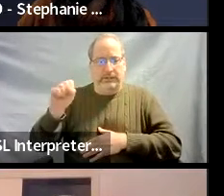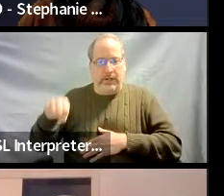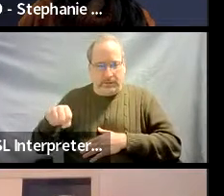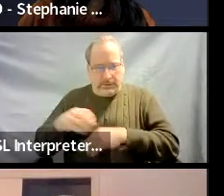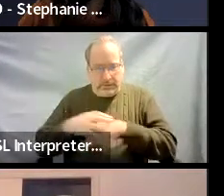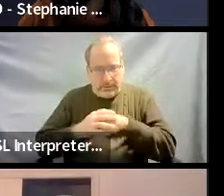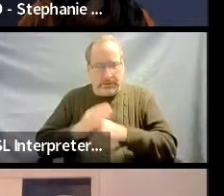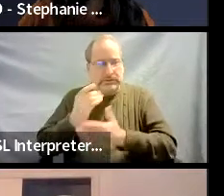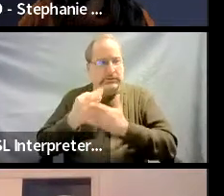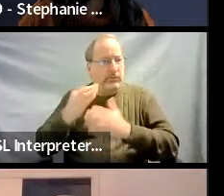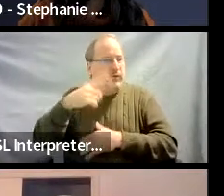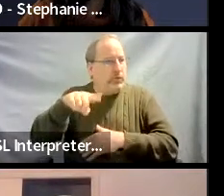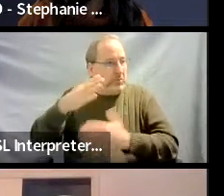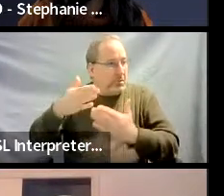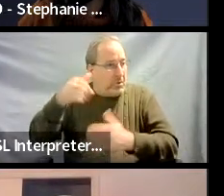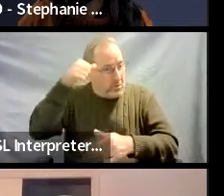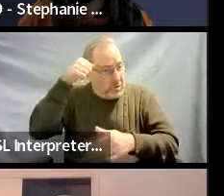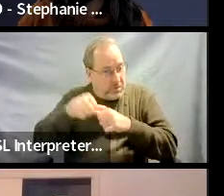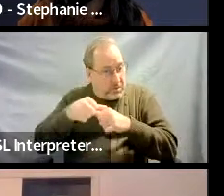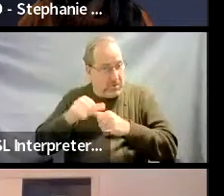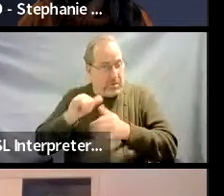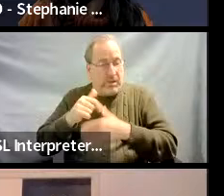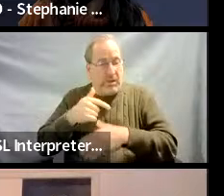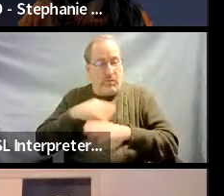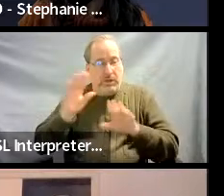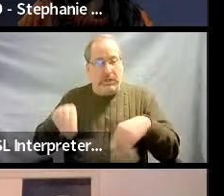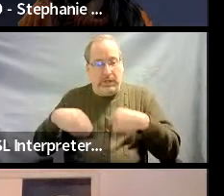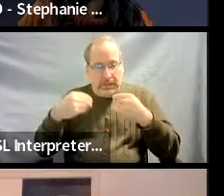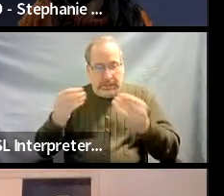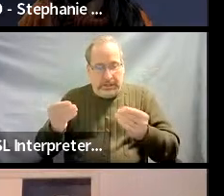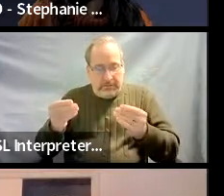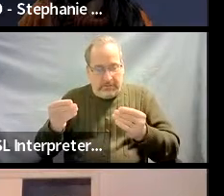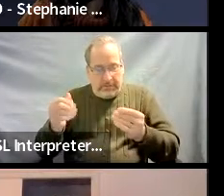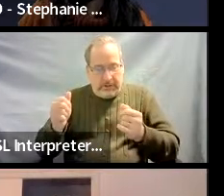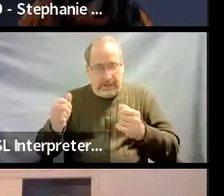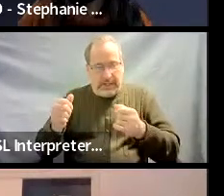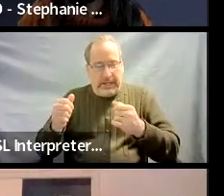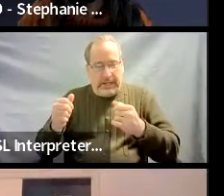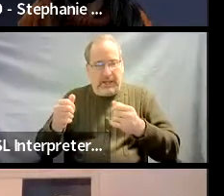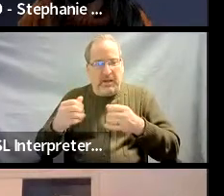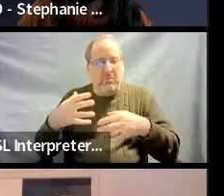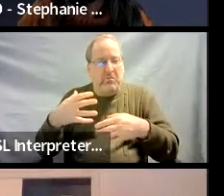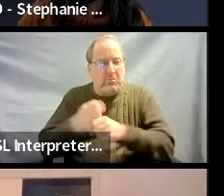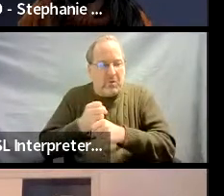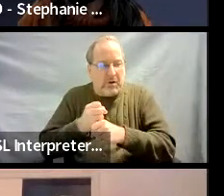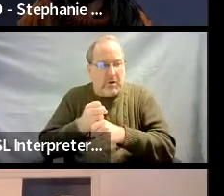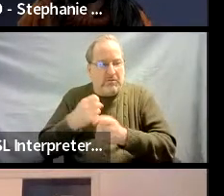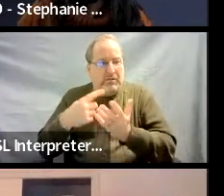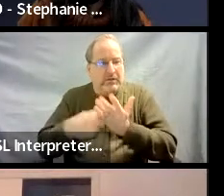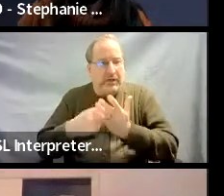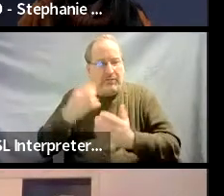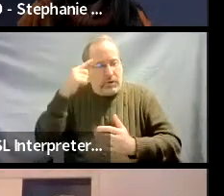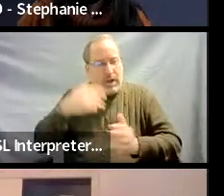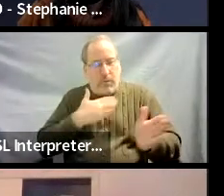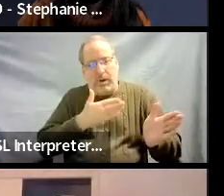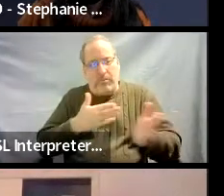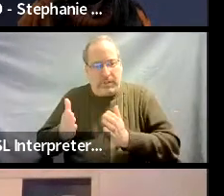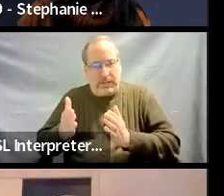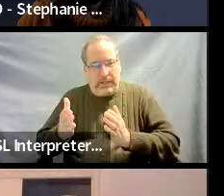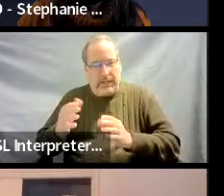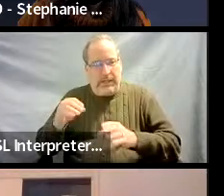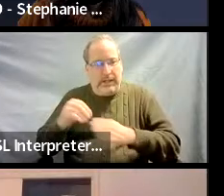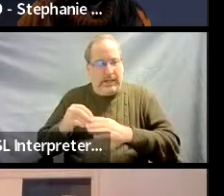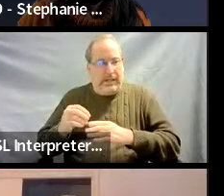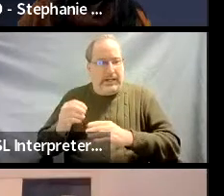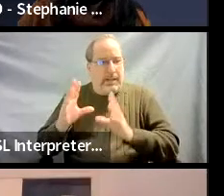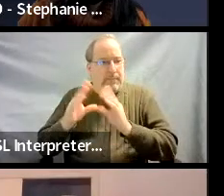So some of you may recall we gave a overview of the plan for our study back at the CSC meeting